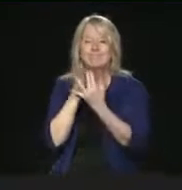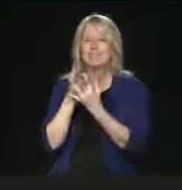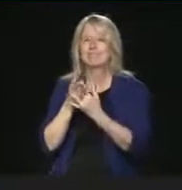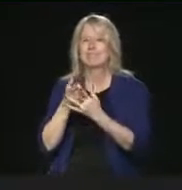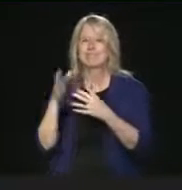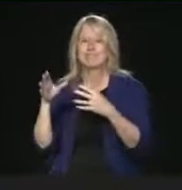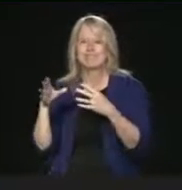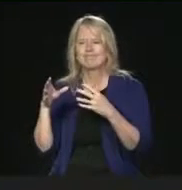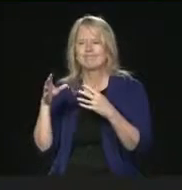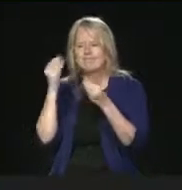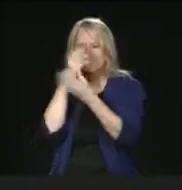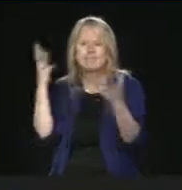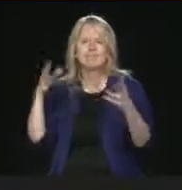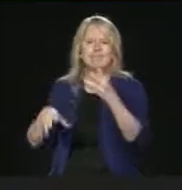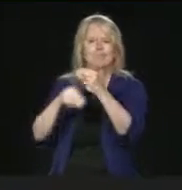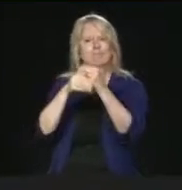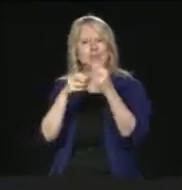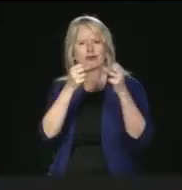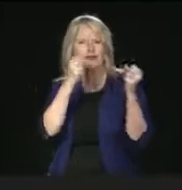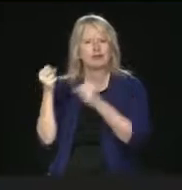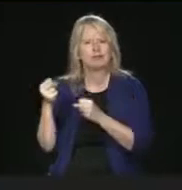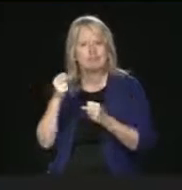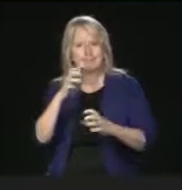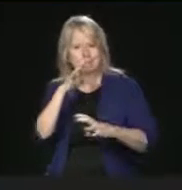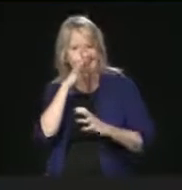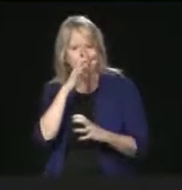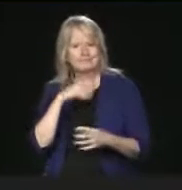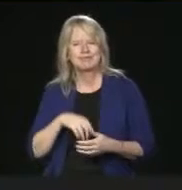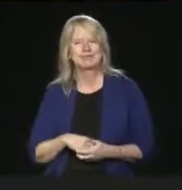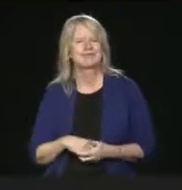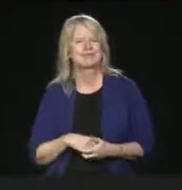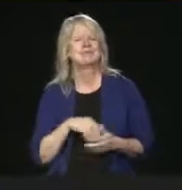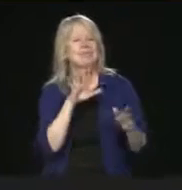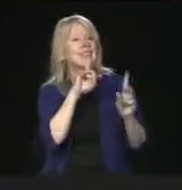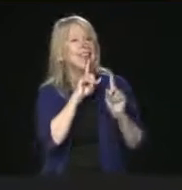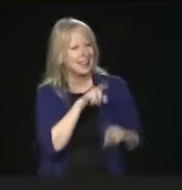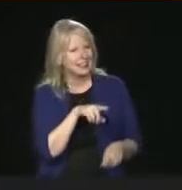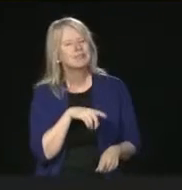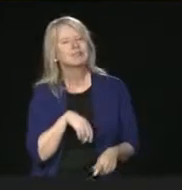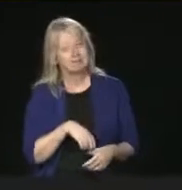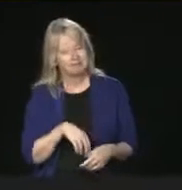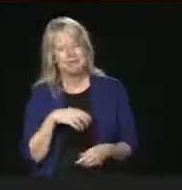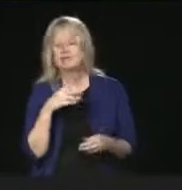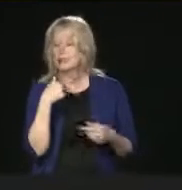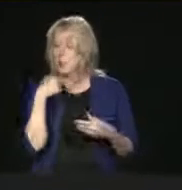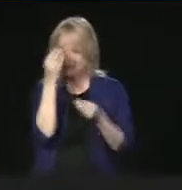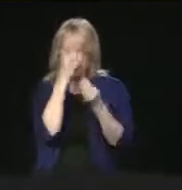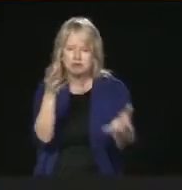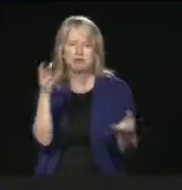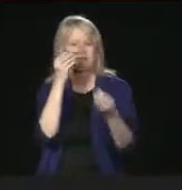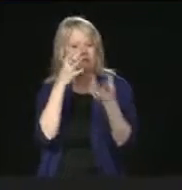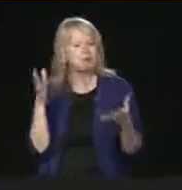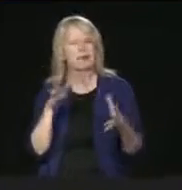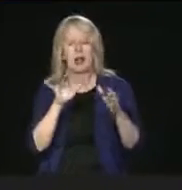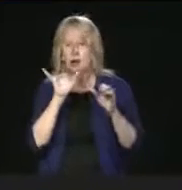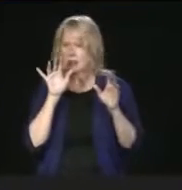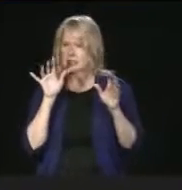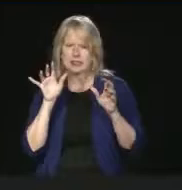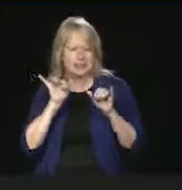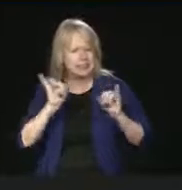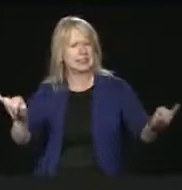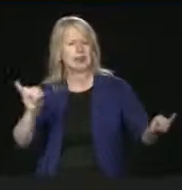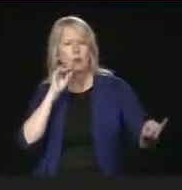coercive measures? Well, obviously, our message to everyone is that you have to stay home. Please practice